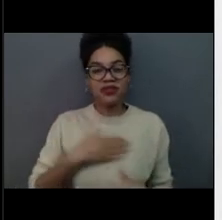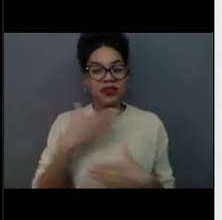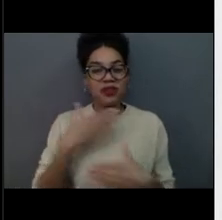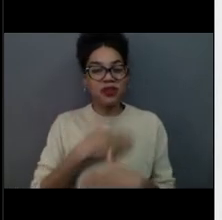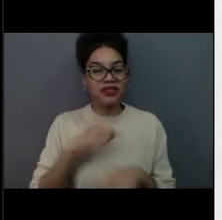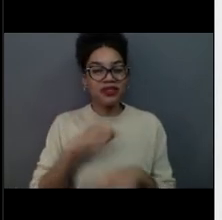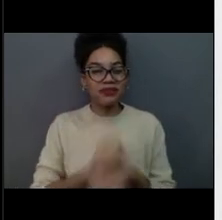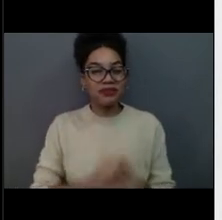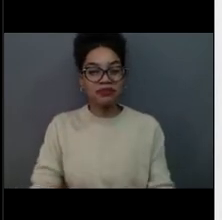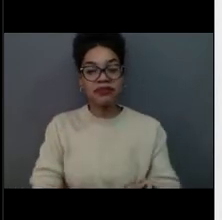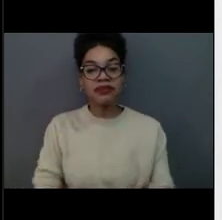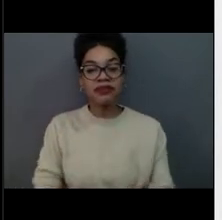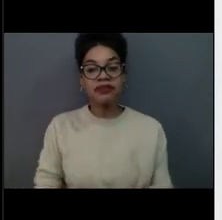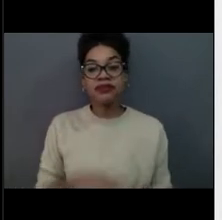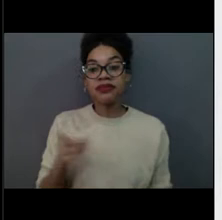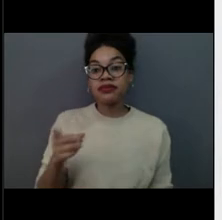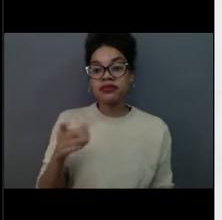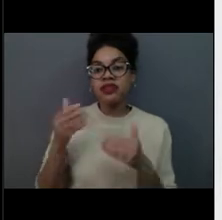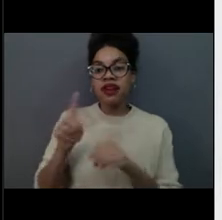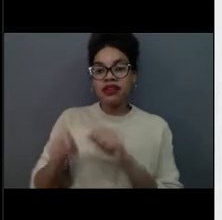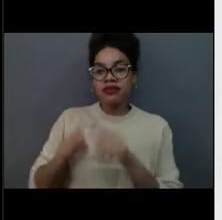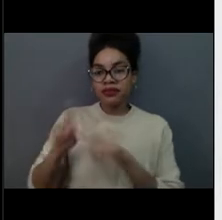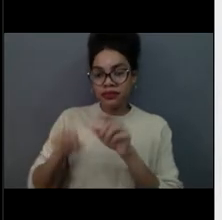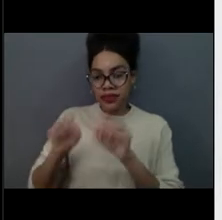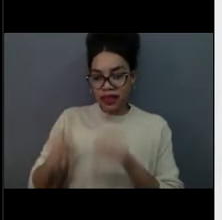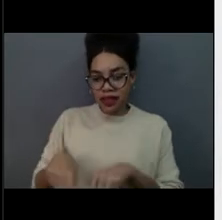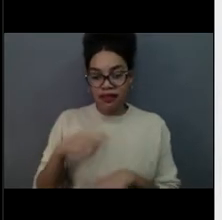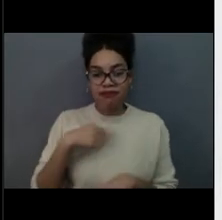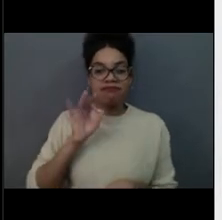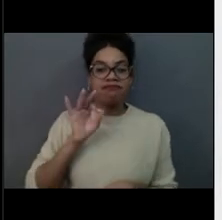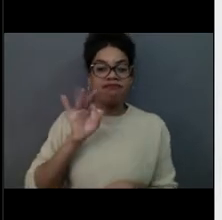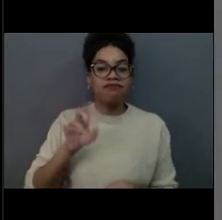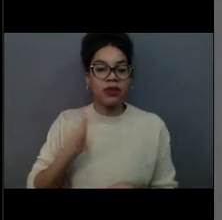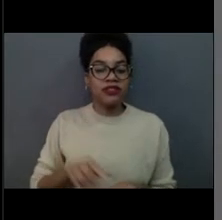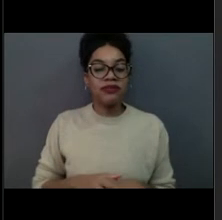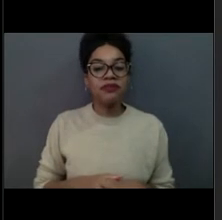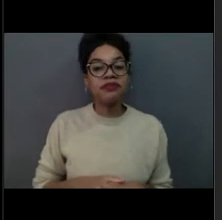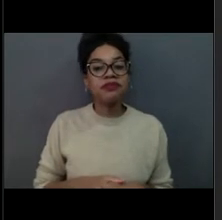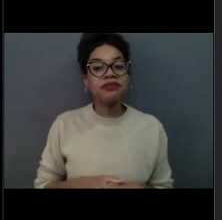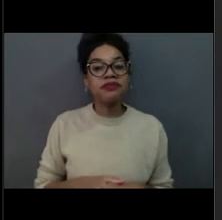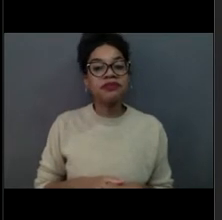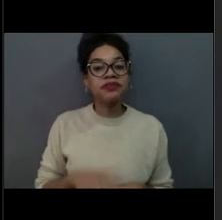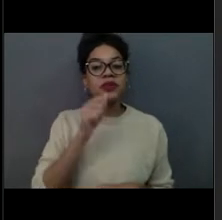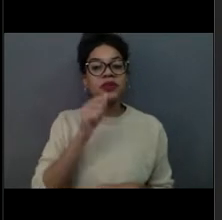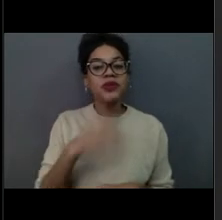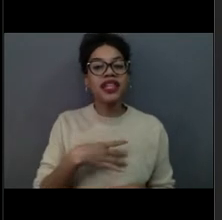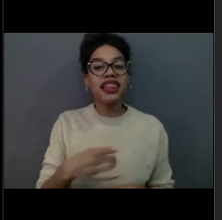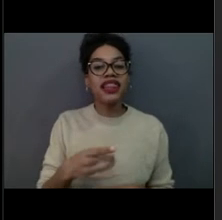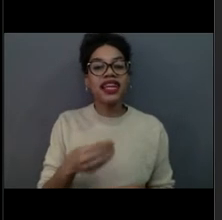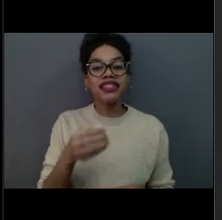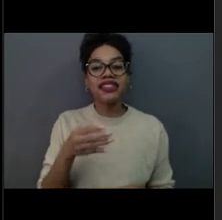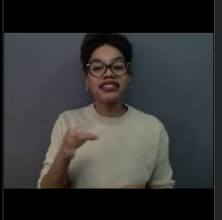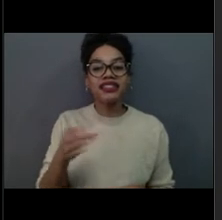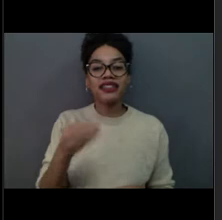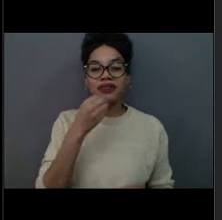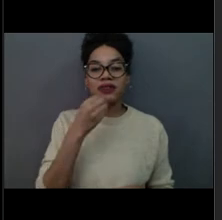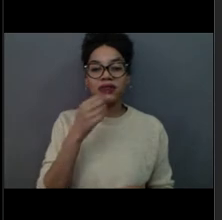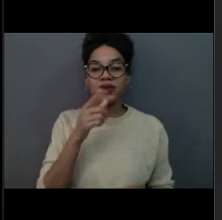you can utilize that chat box that Grace mentioned earlier. I want to know who here likes seafood and what kinds of seafood you